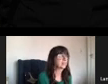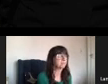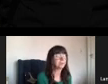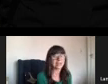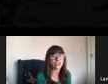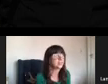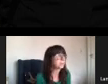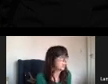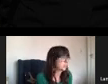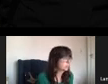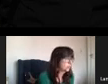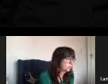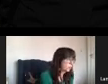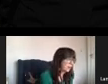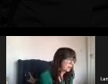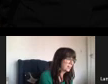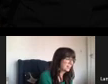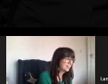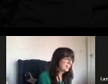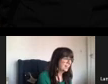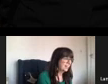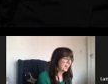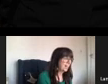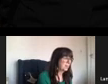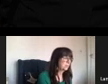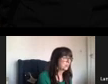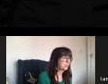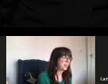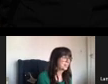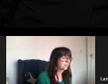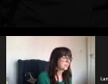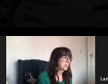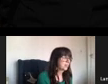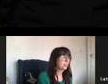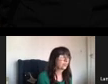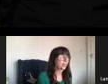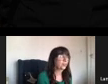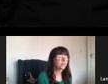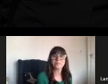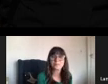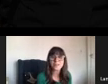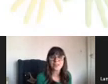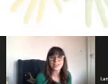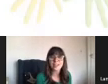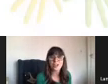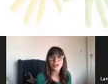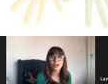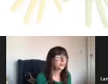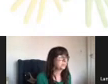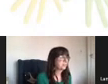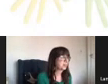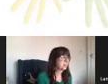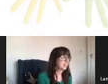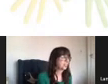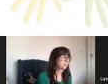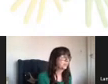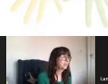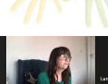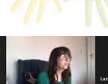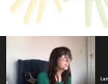comes when things are back to some kind of normal where I can graduate. So on to